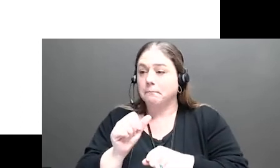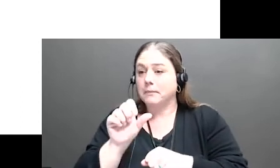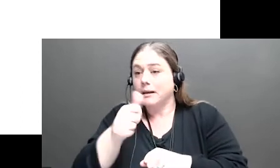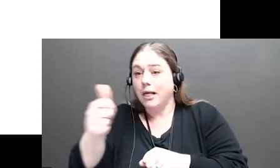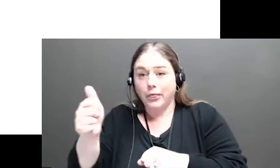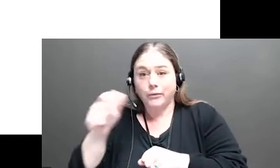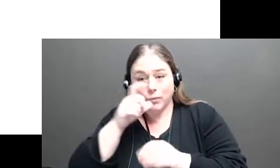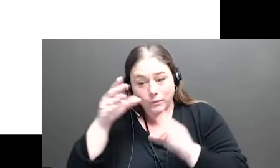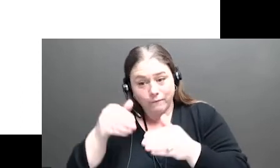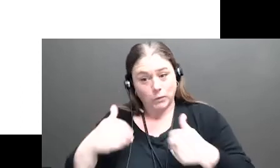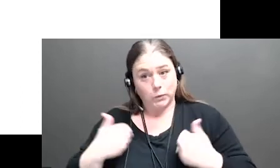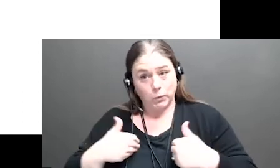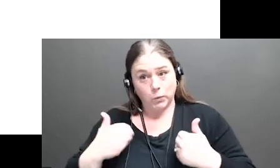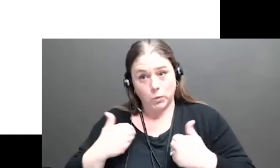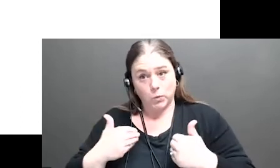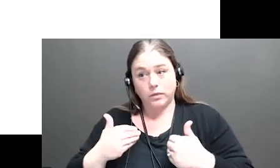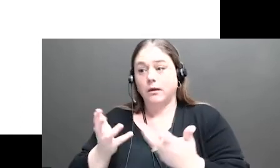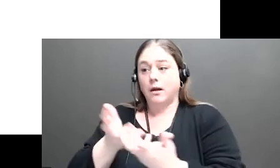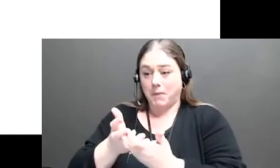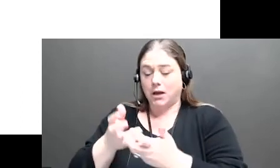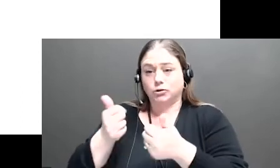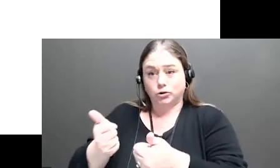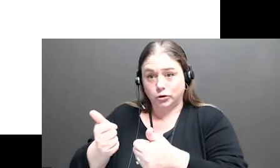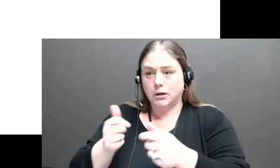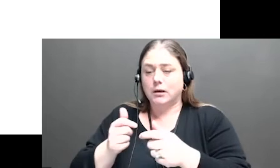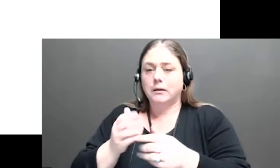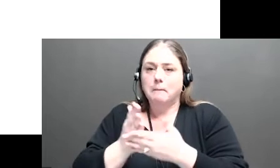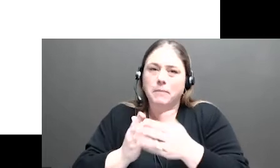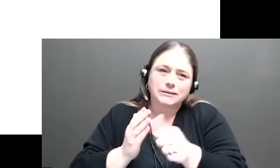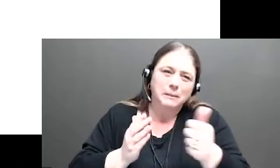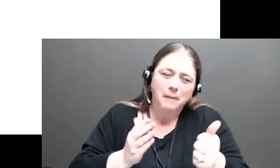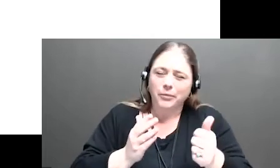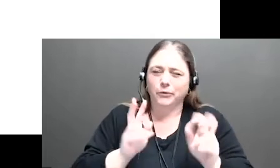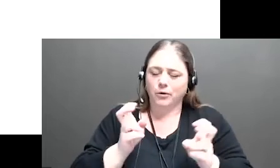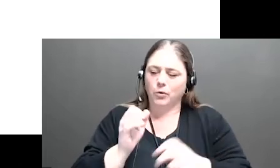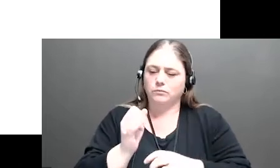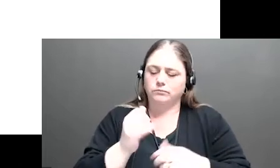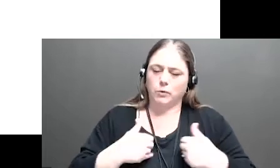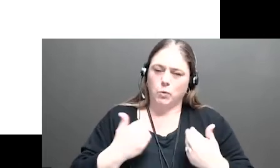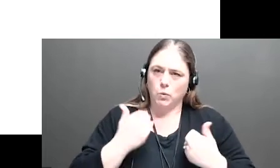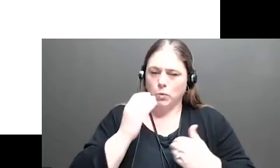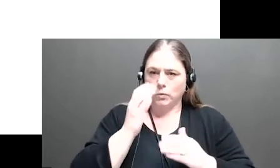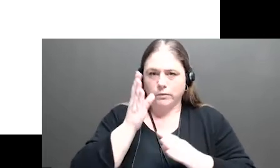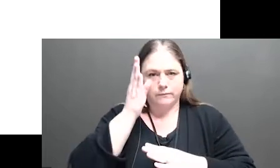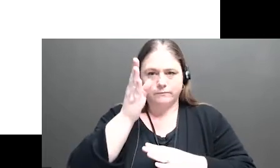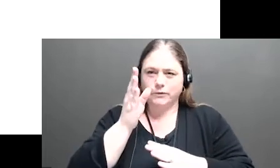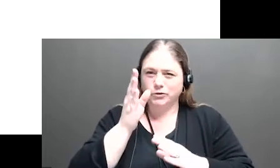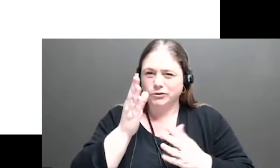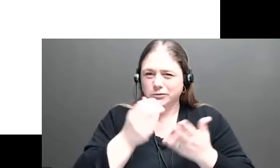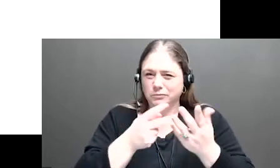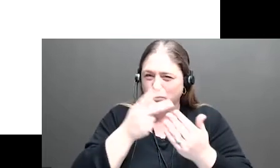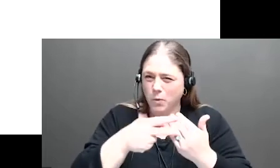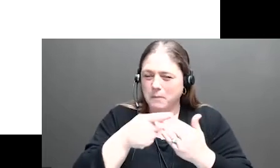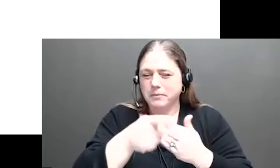service providers was sufficient, which is great. And the youth who seek out the Youth the Future program do require a little bit more support